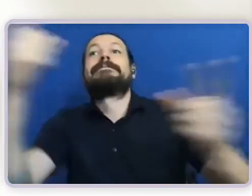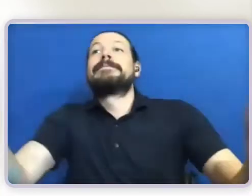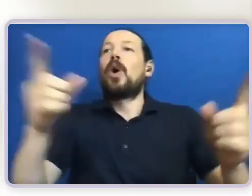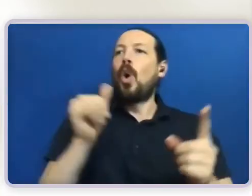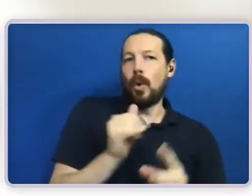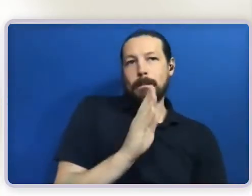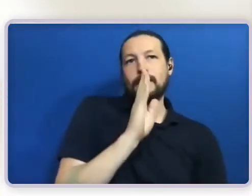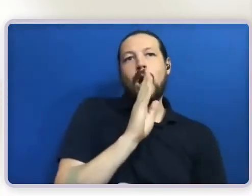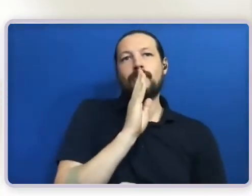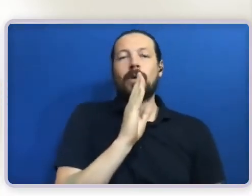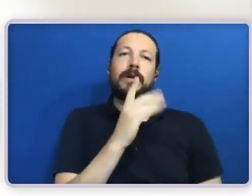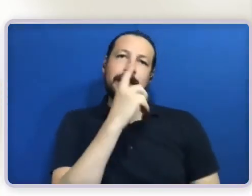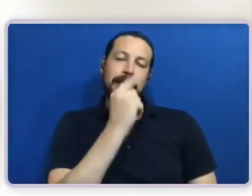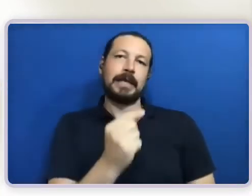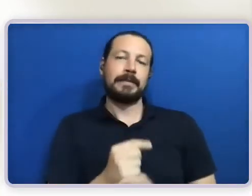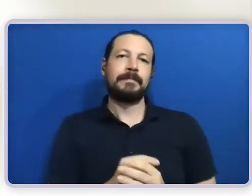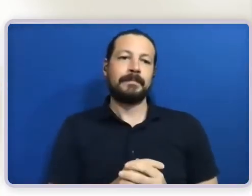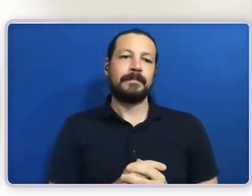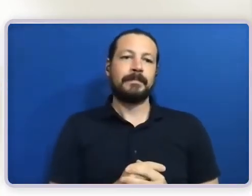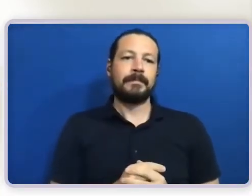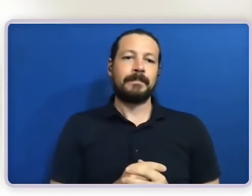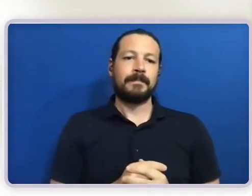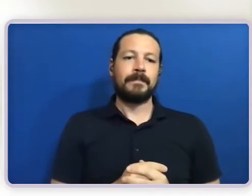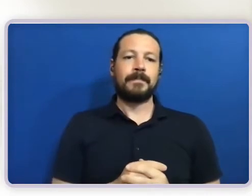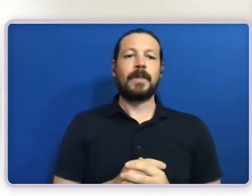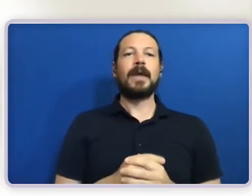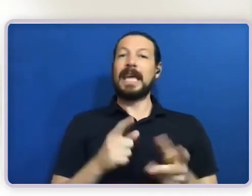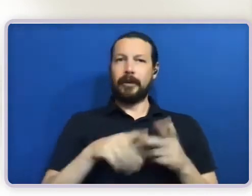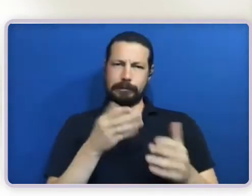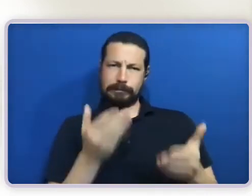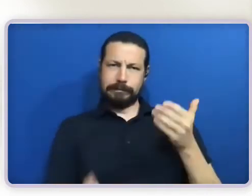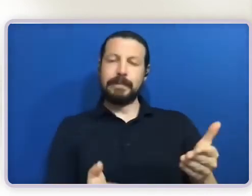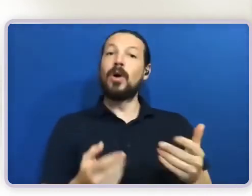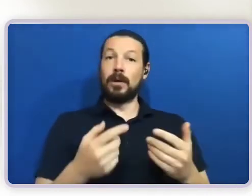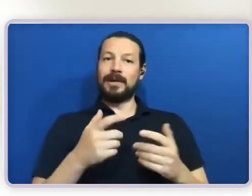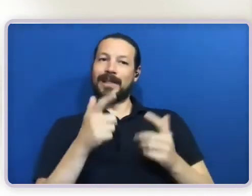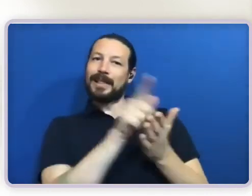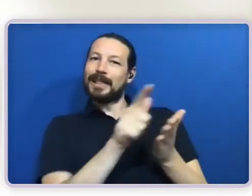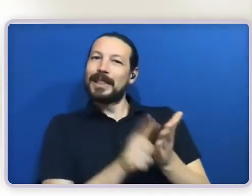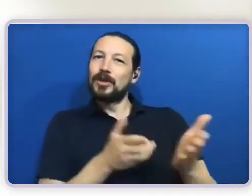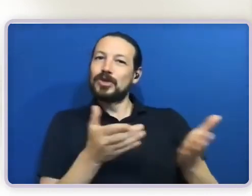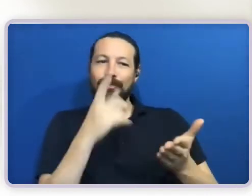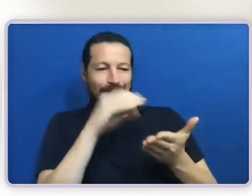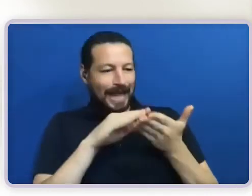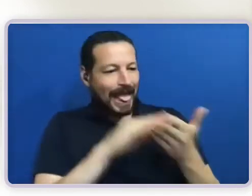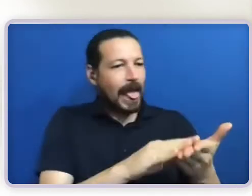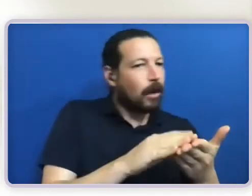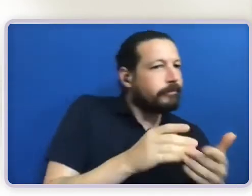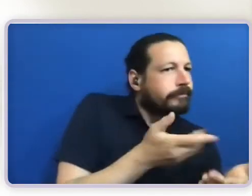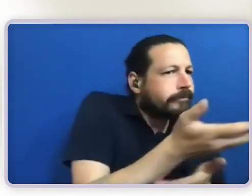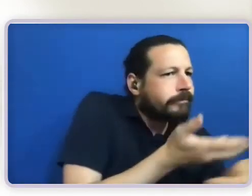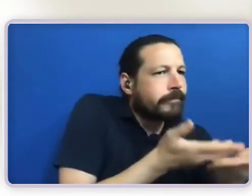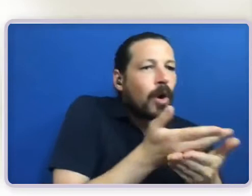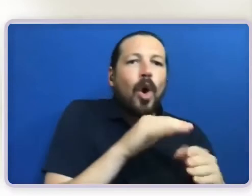Again, we can provide support here, particularly about confidentiality options that are available if you're choosing to make